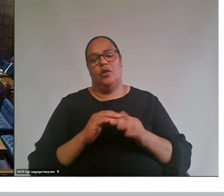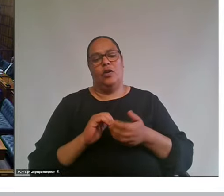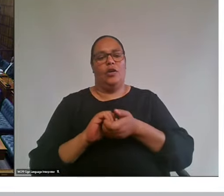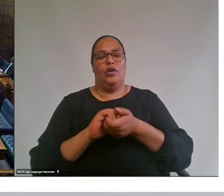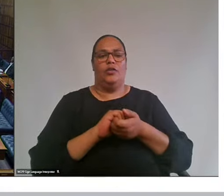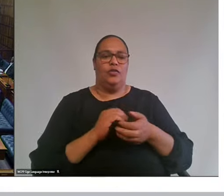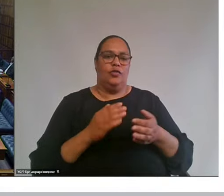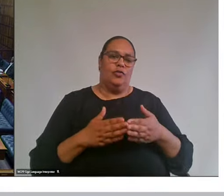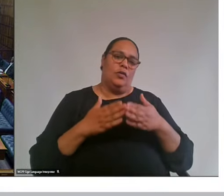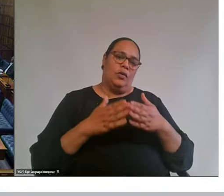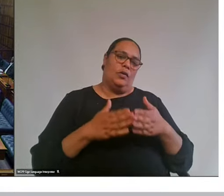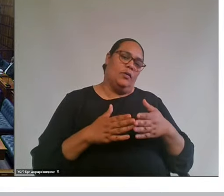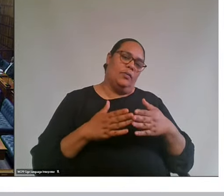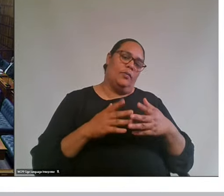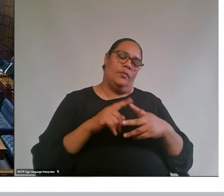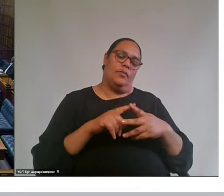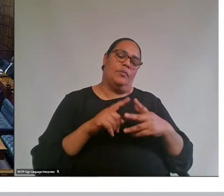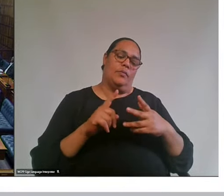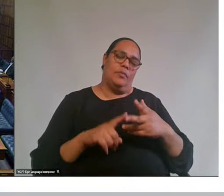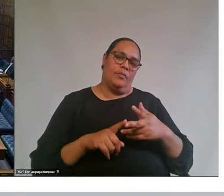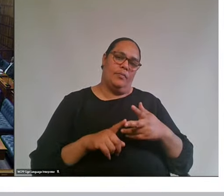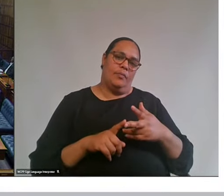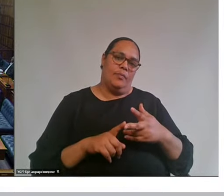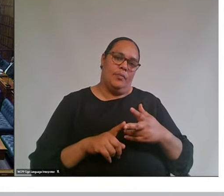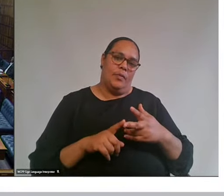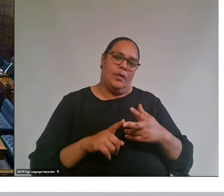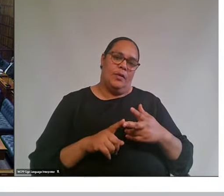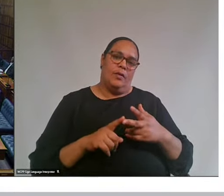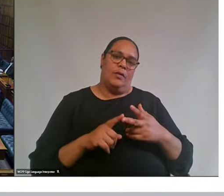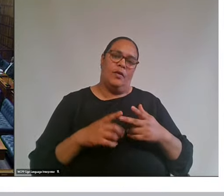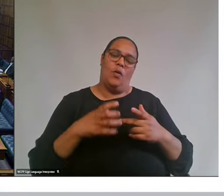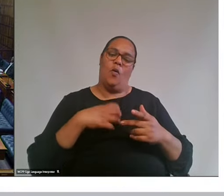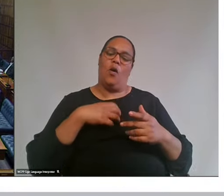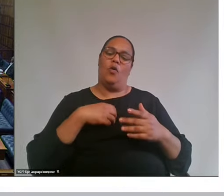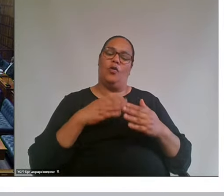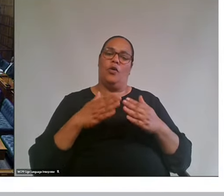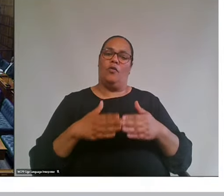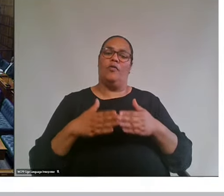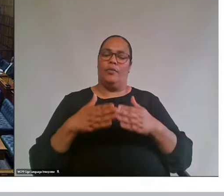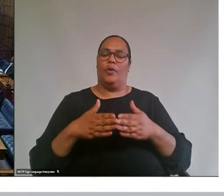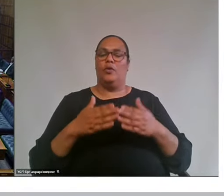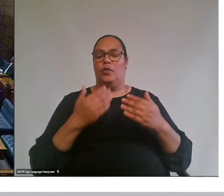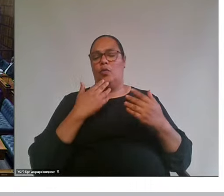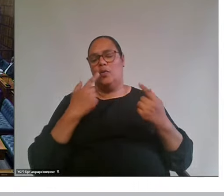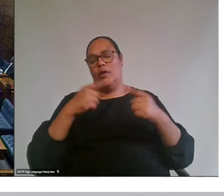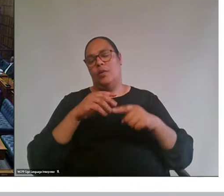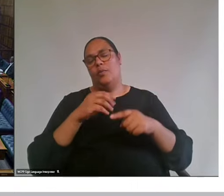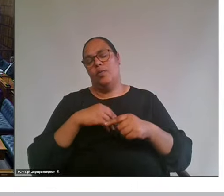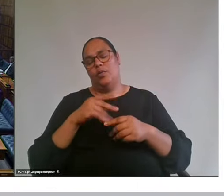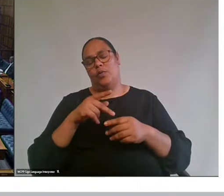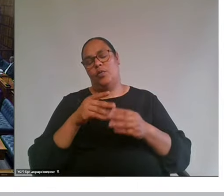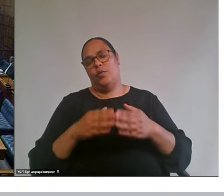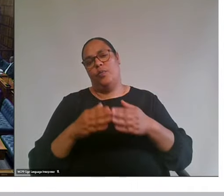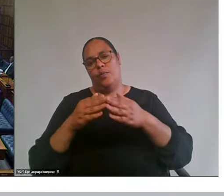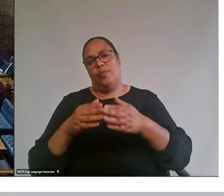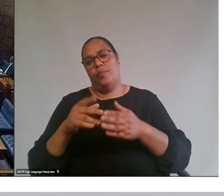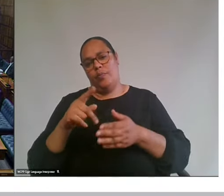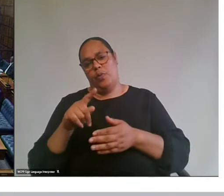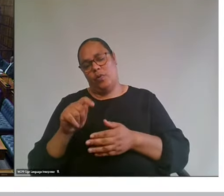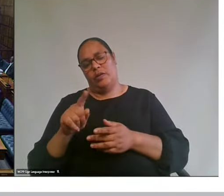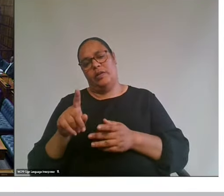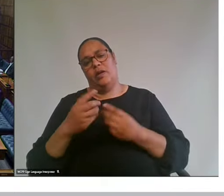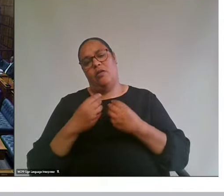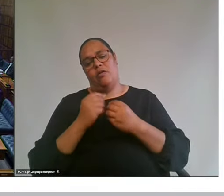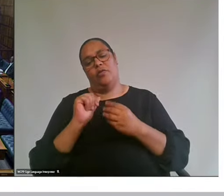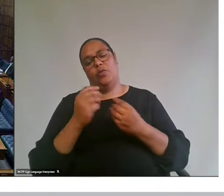agents the uh um vessel owners of vessels that come into the port so they can offer